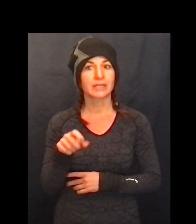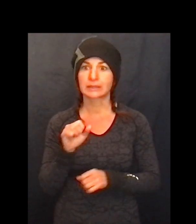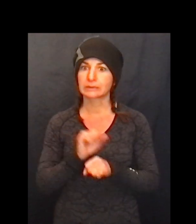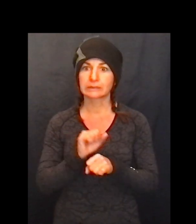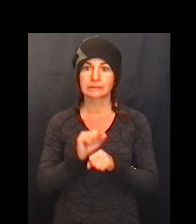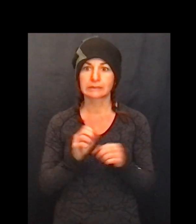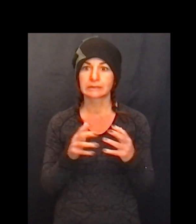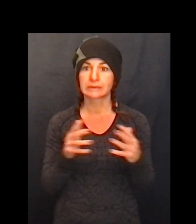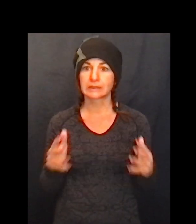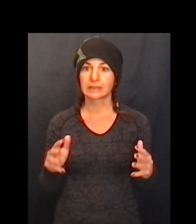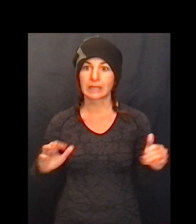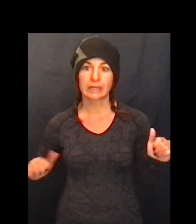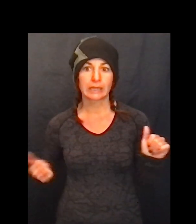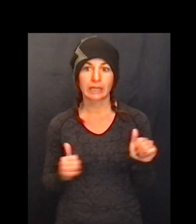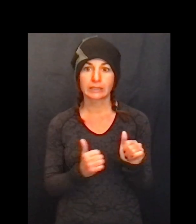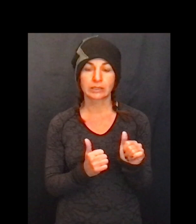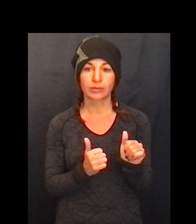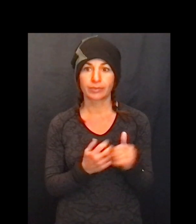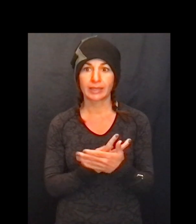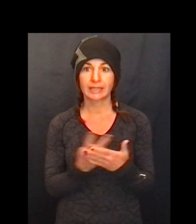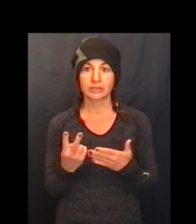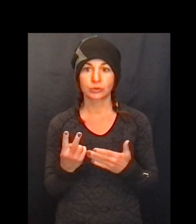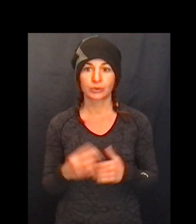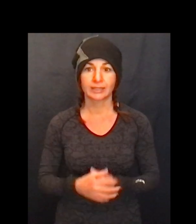lot of work in next couple of weeks.